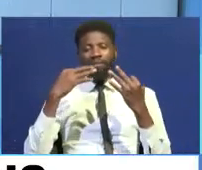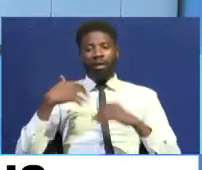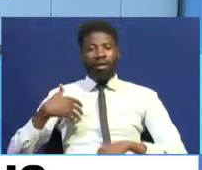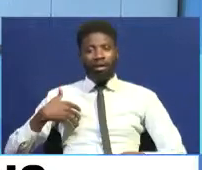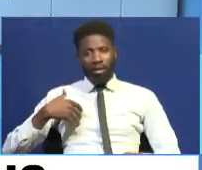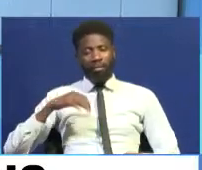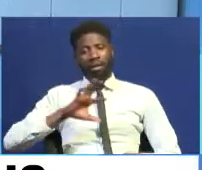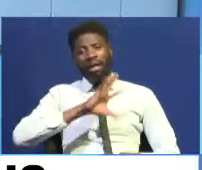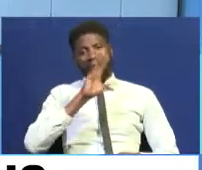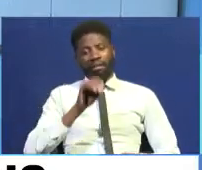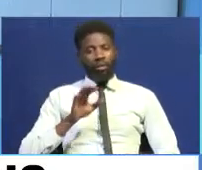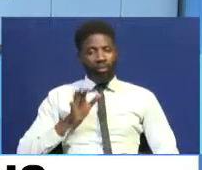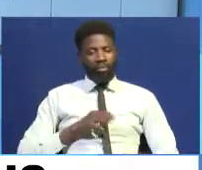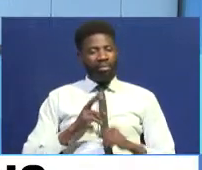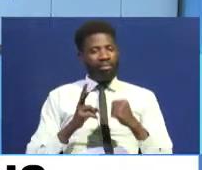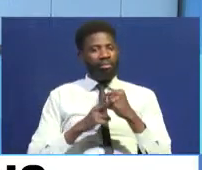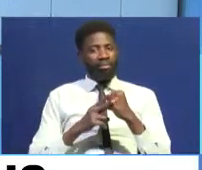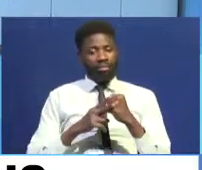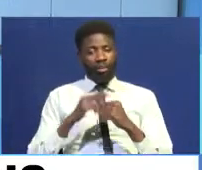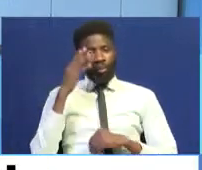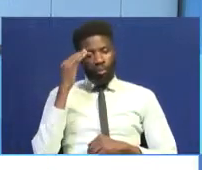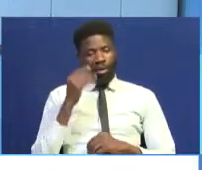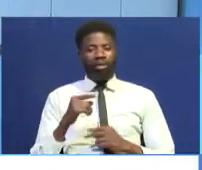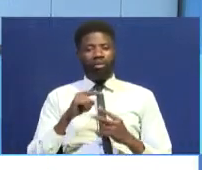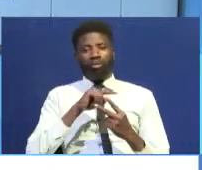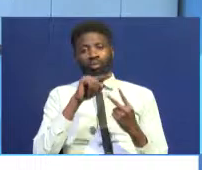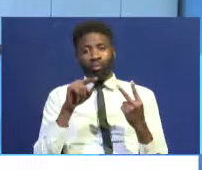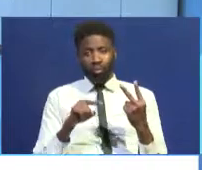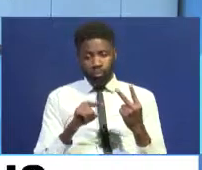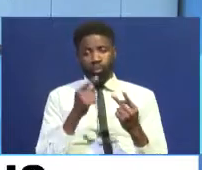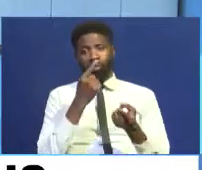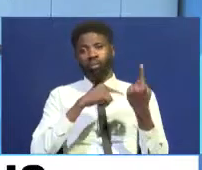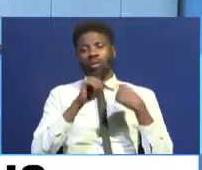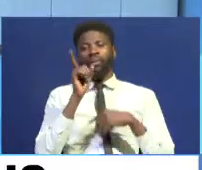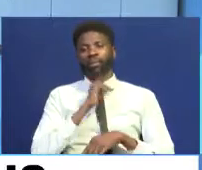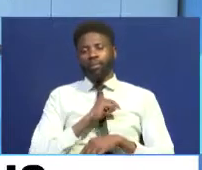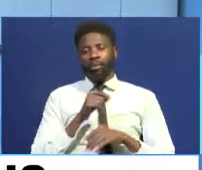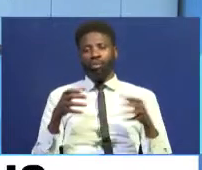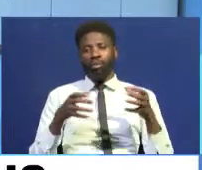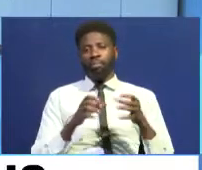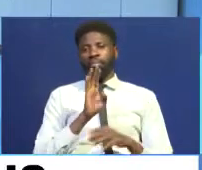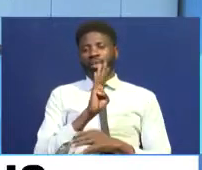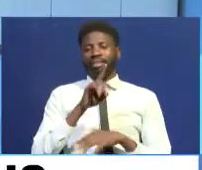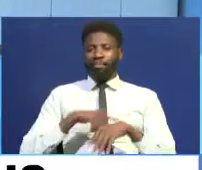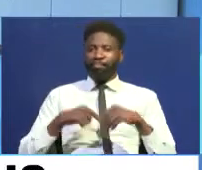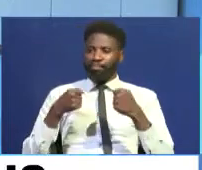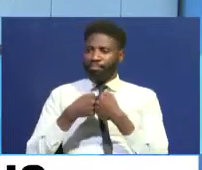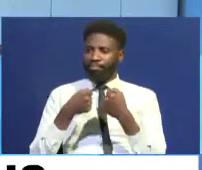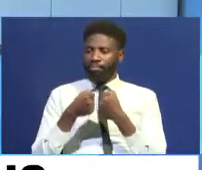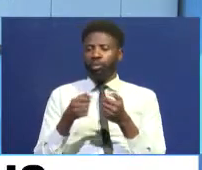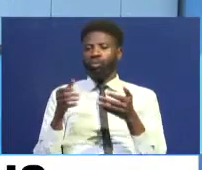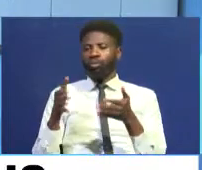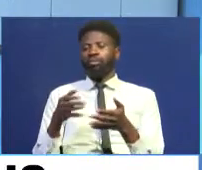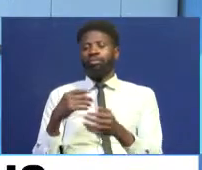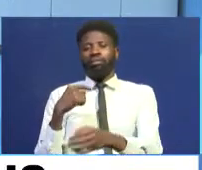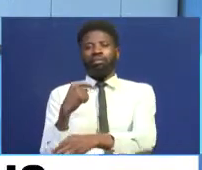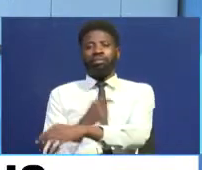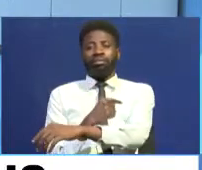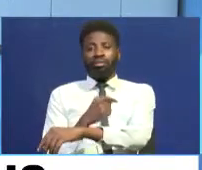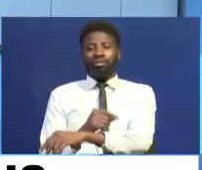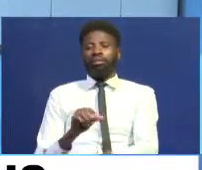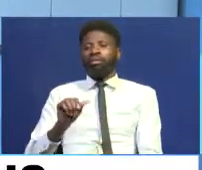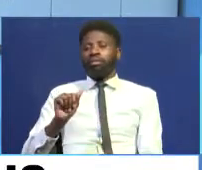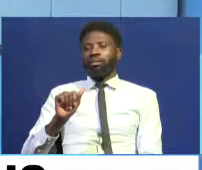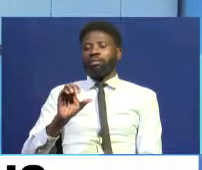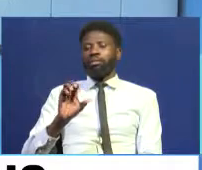Sevens tournament after registering two wins in Group B in the tournament, which kicked off today in Accra, Ghana.